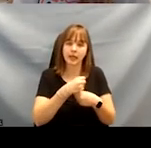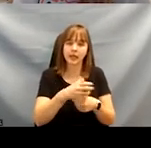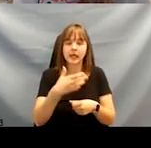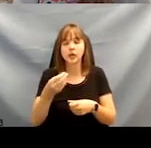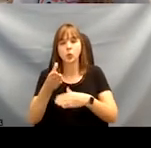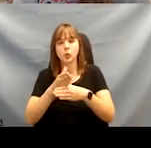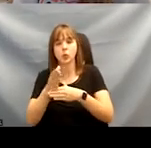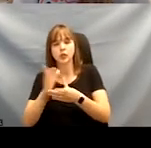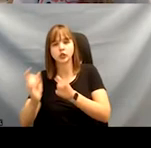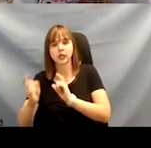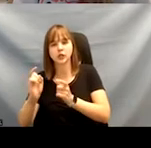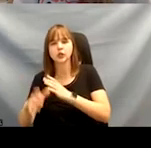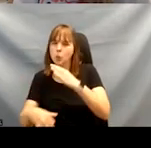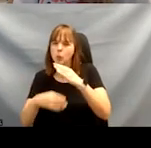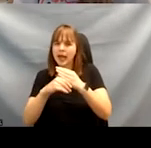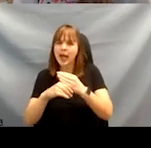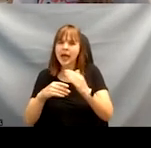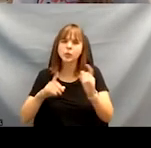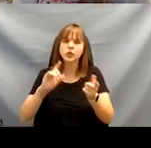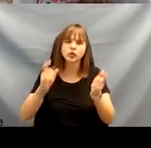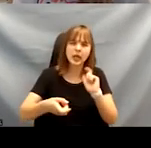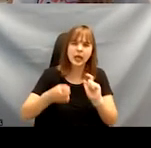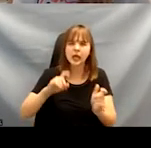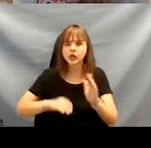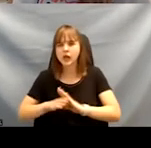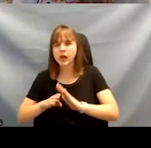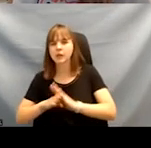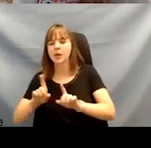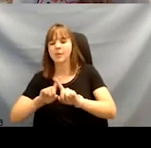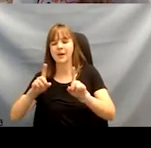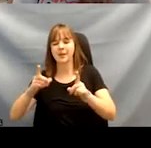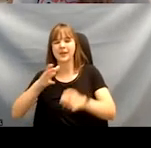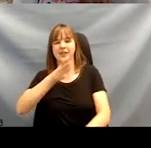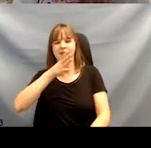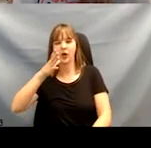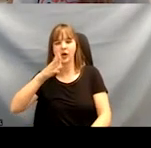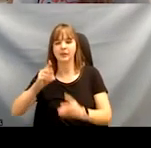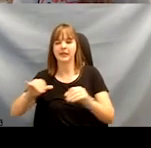feed our interests and also can add to the value of the company. But,